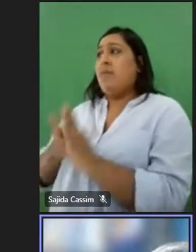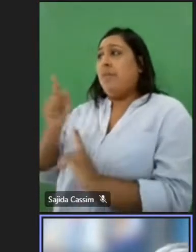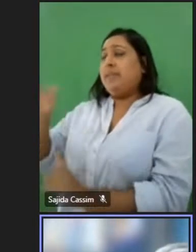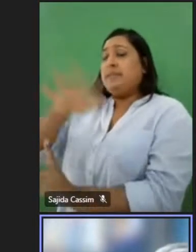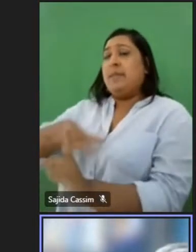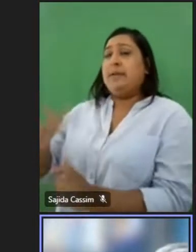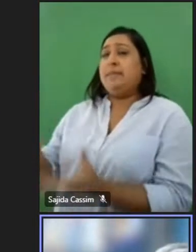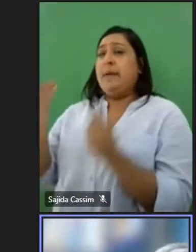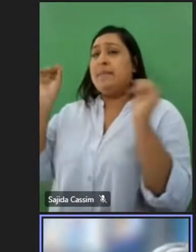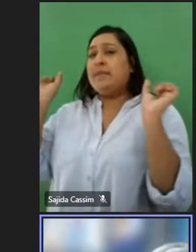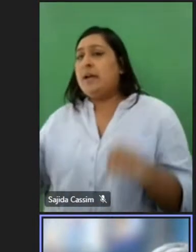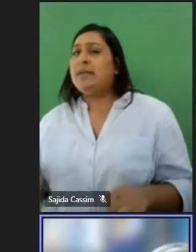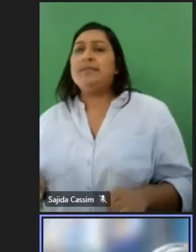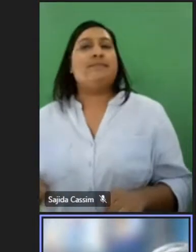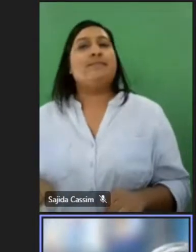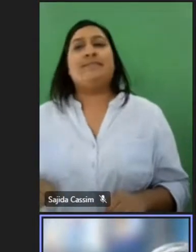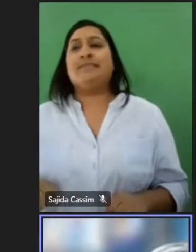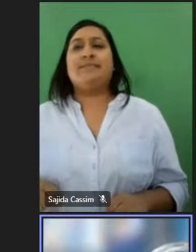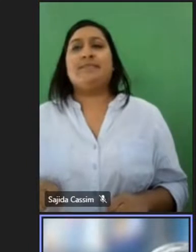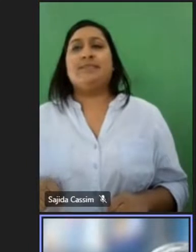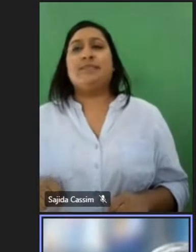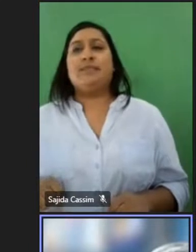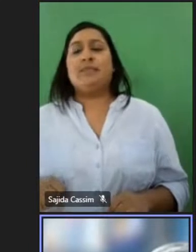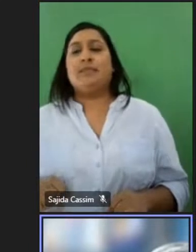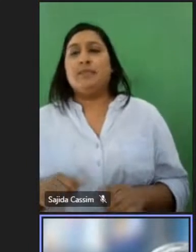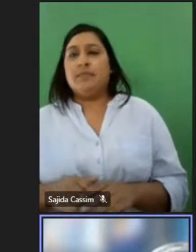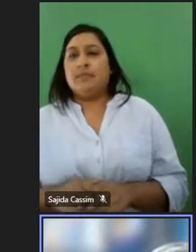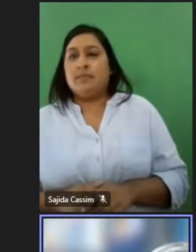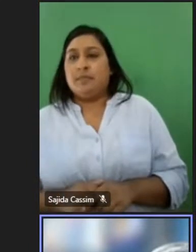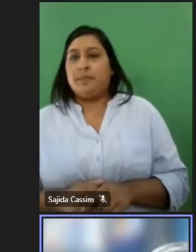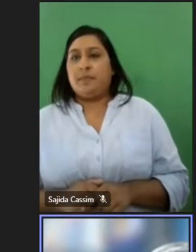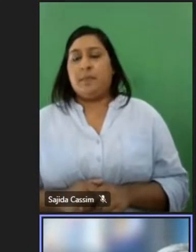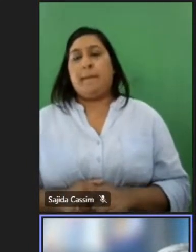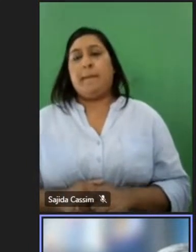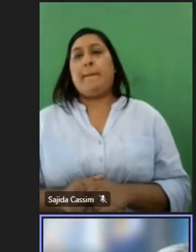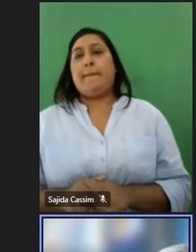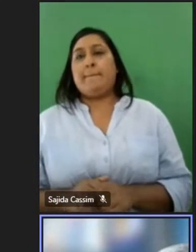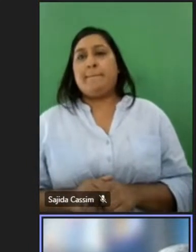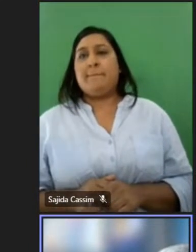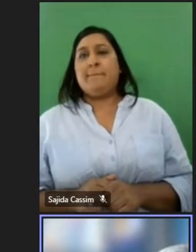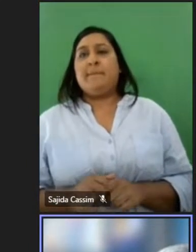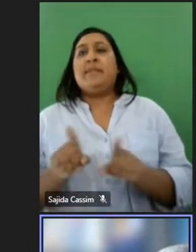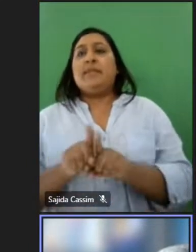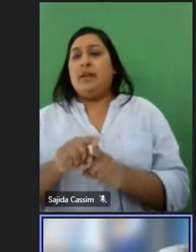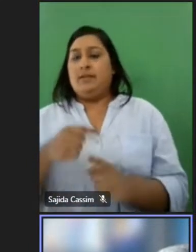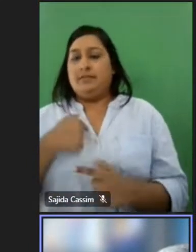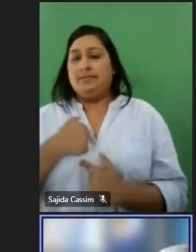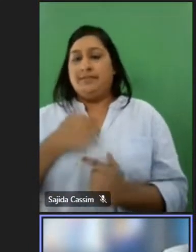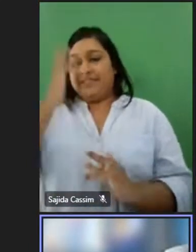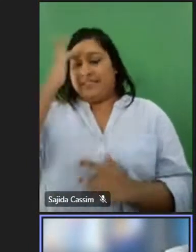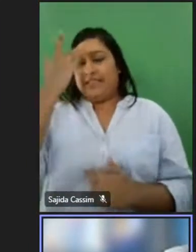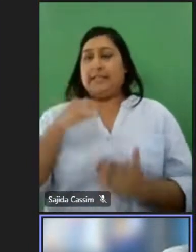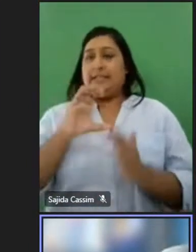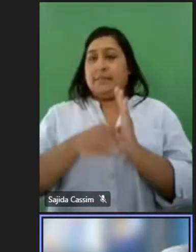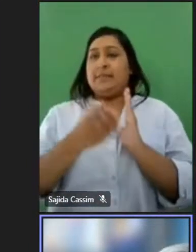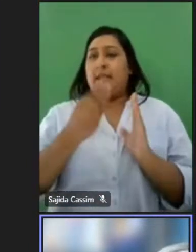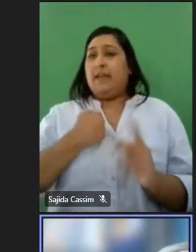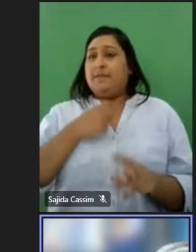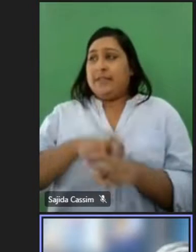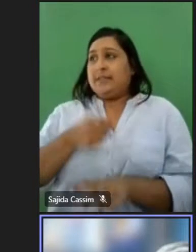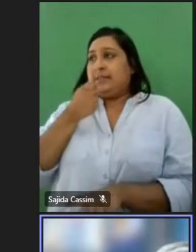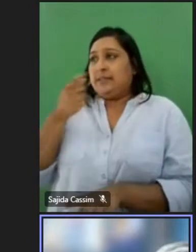often allocated to people who had COVID-19, and this prevented them from getting